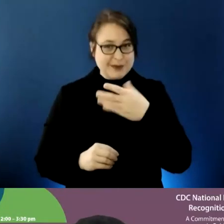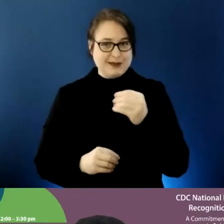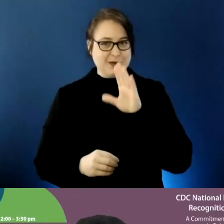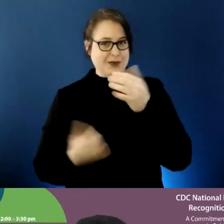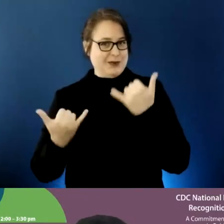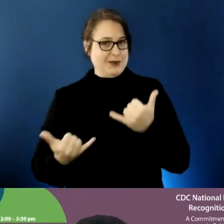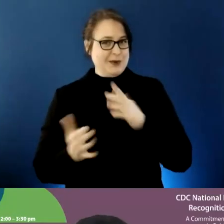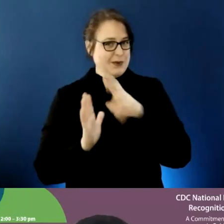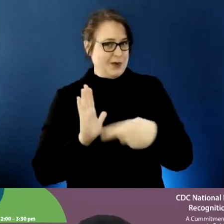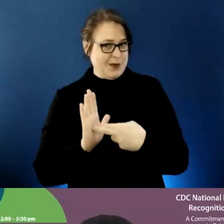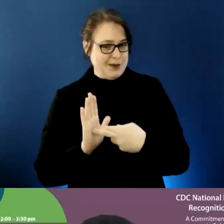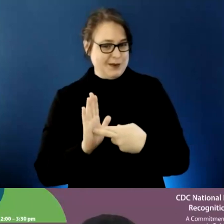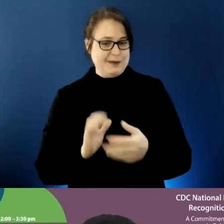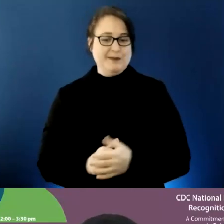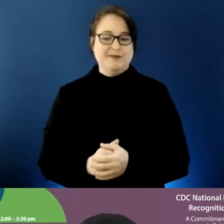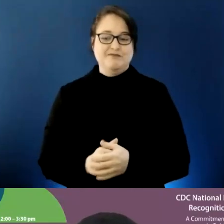to start with Kaylin.